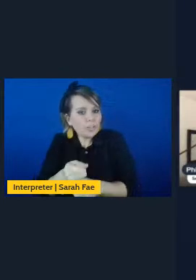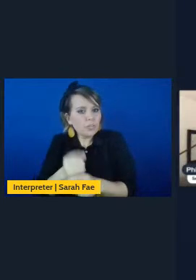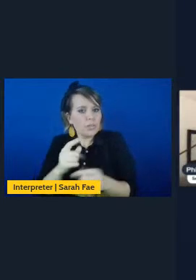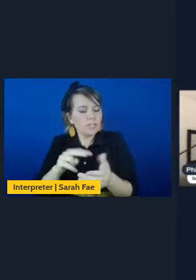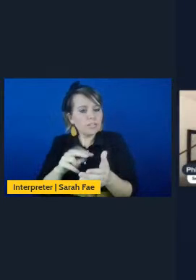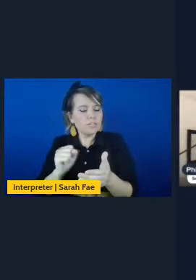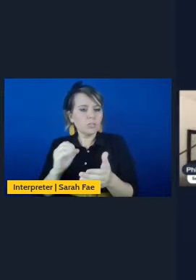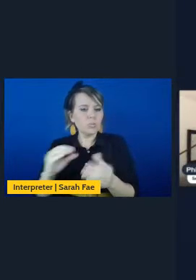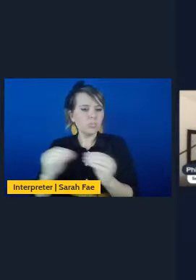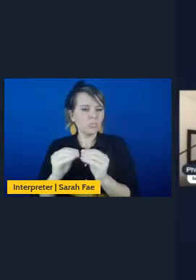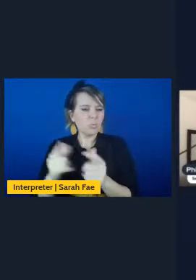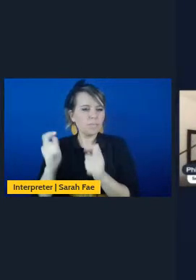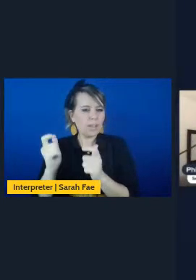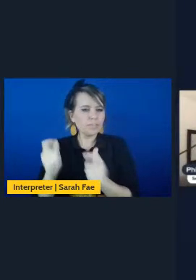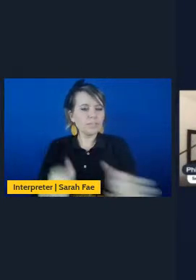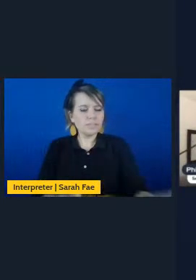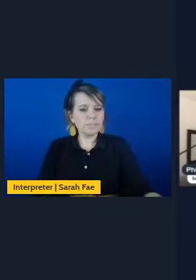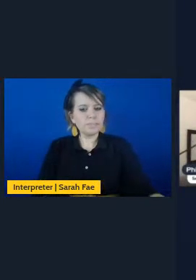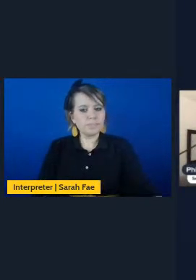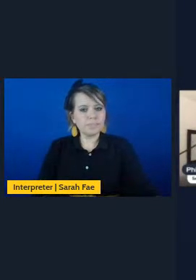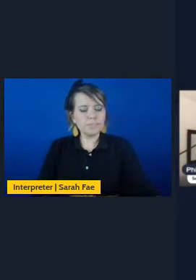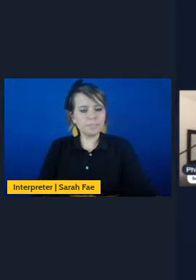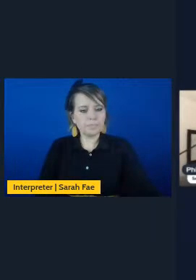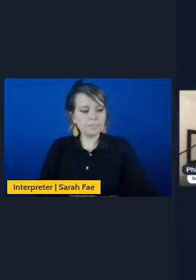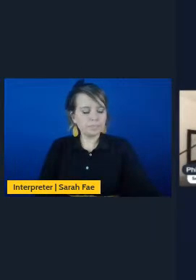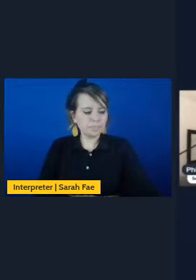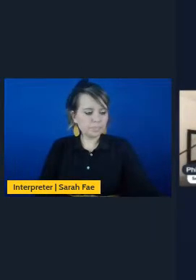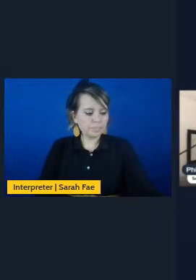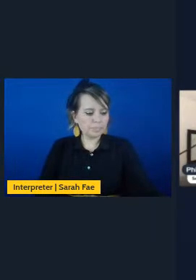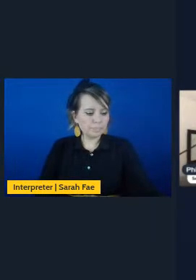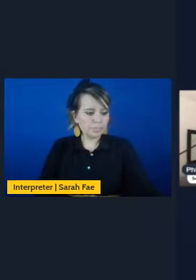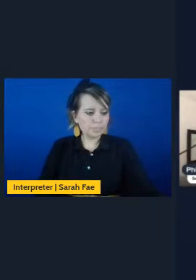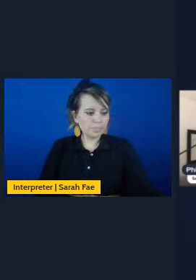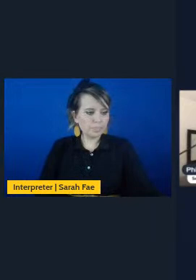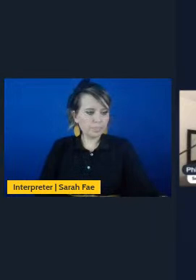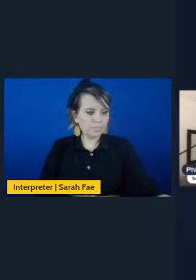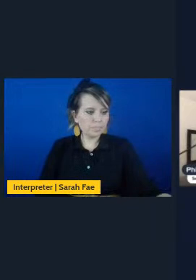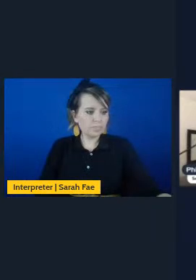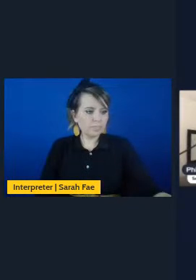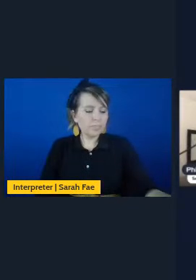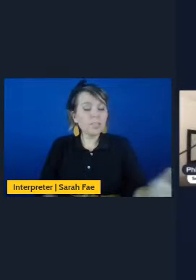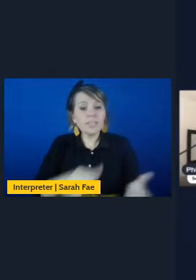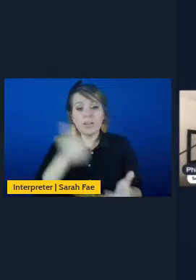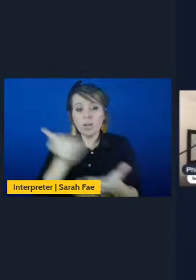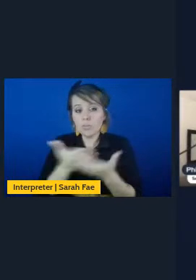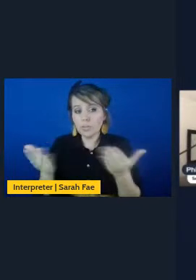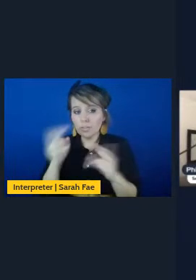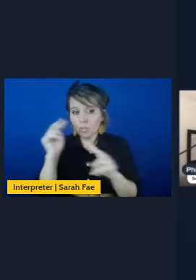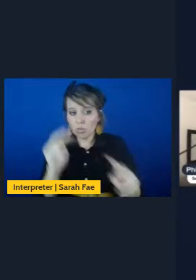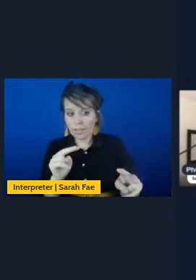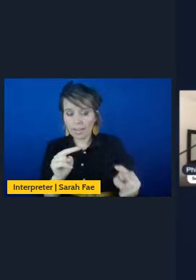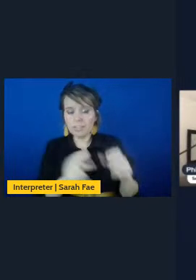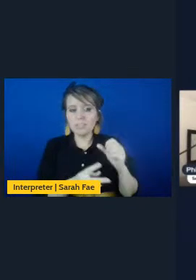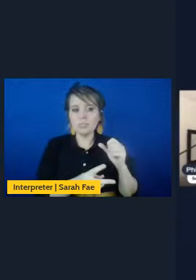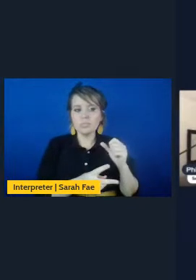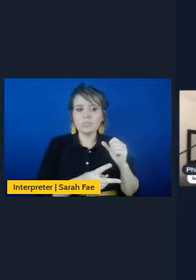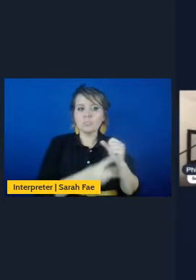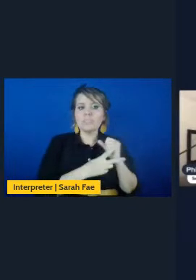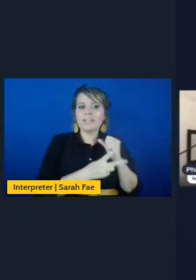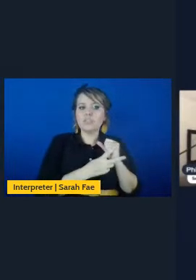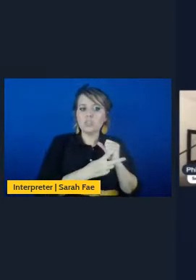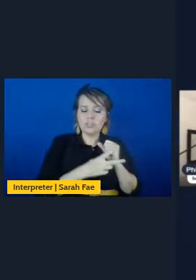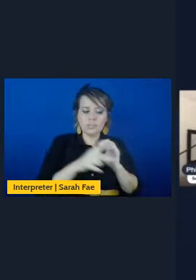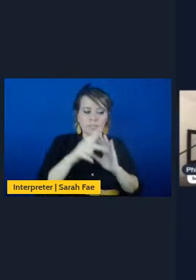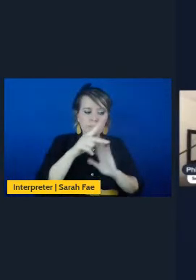The other thing to look at is retention policies. For retention